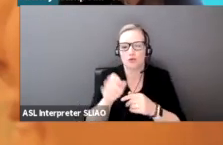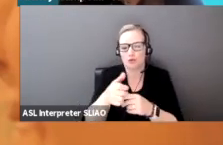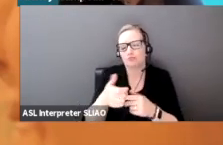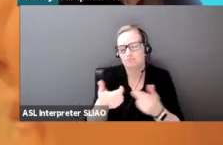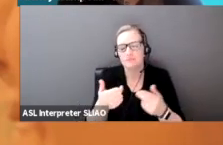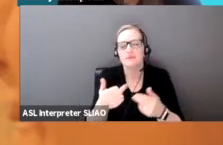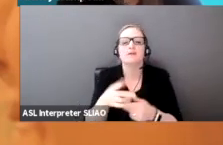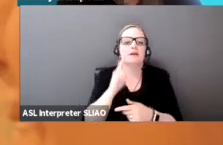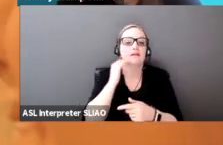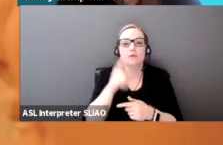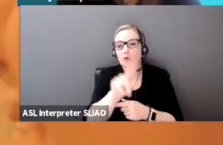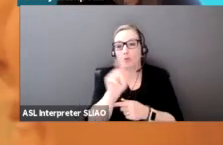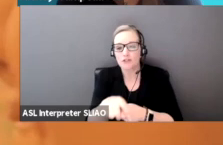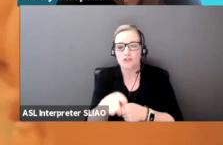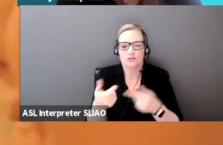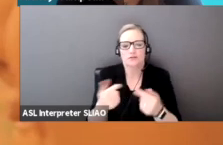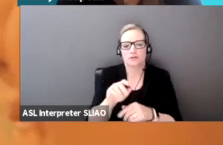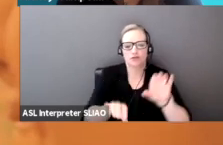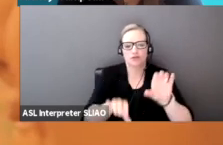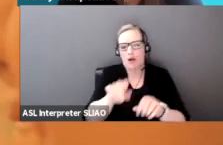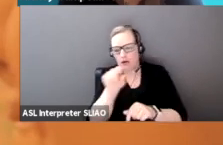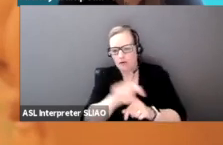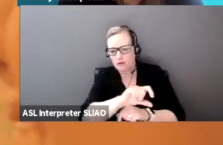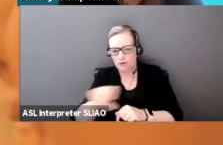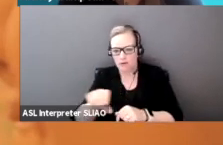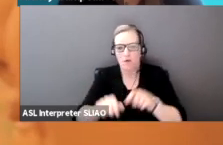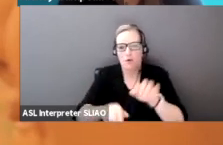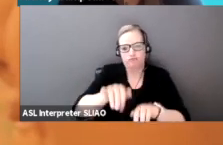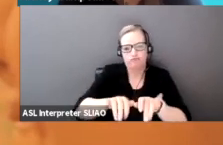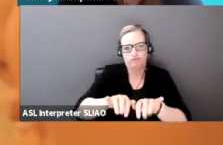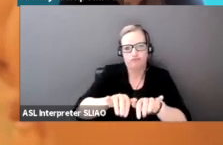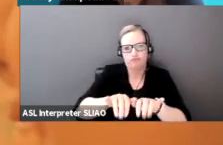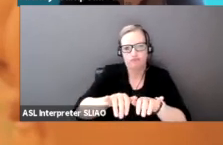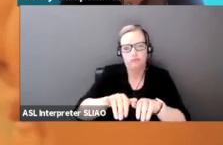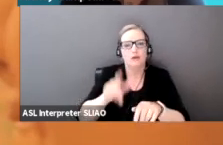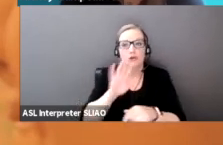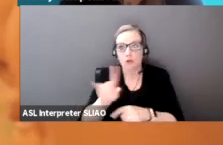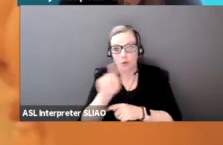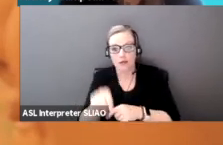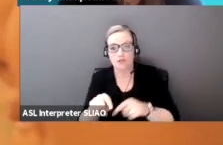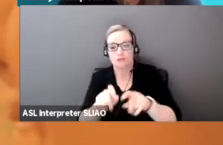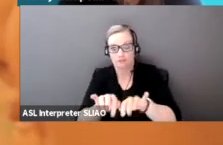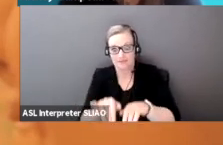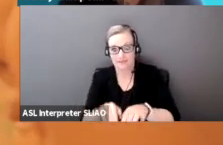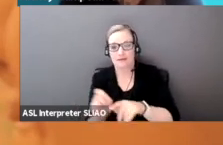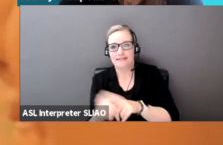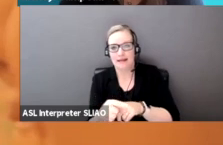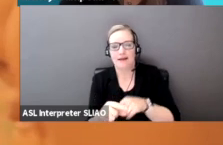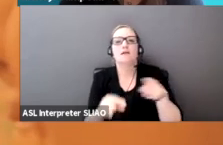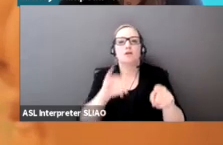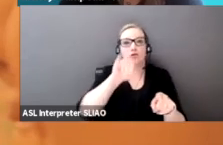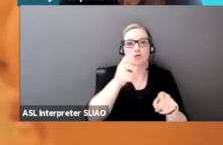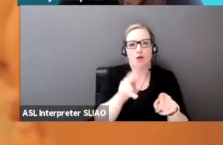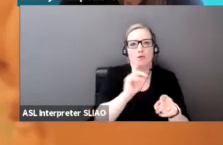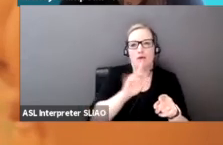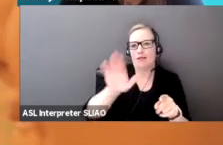below. Jordan will be monitoring that conversation and she's going to pose your questions to Tom when we have the right moment to do